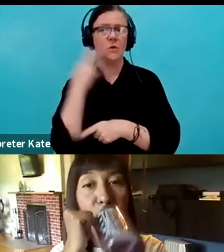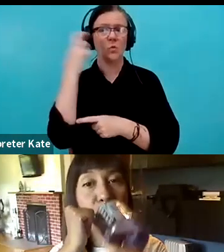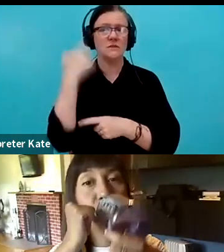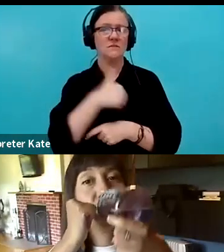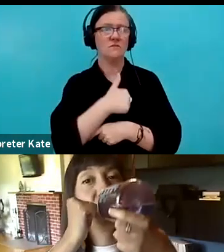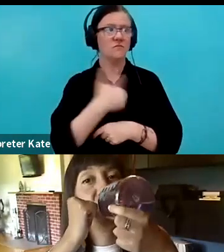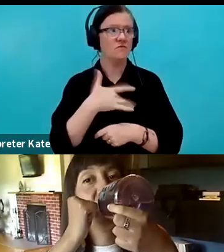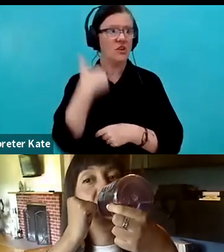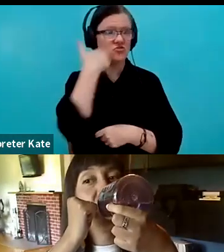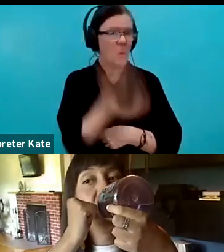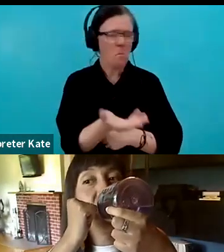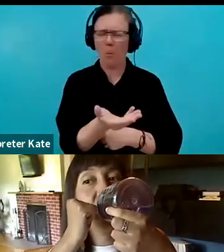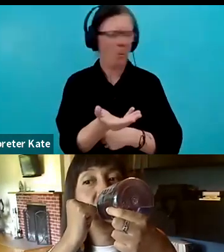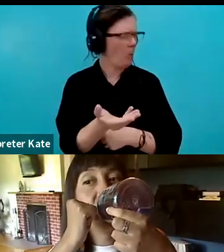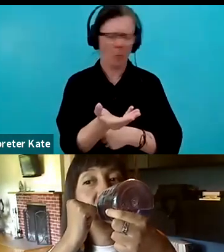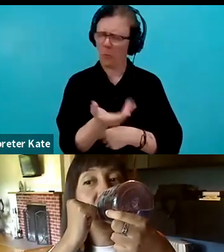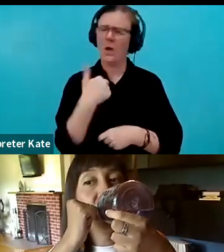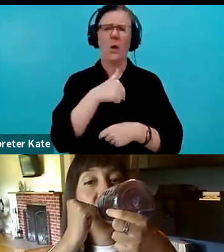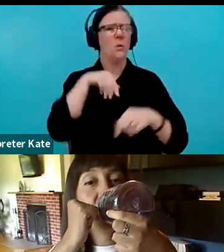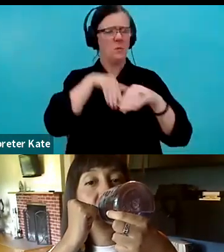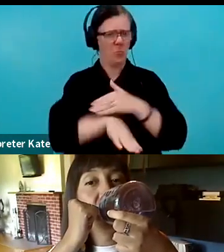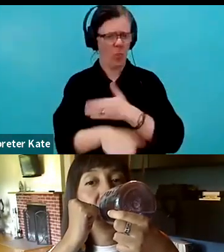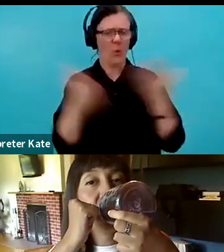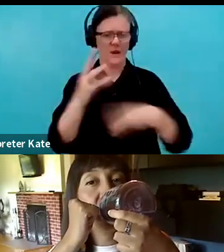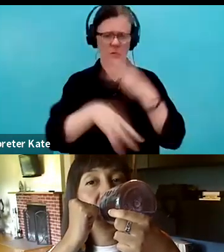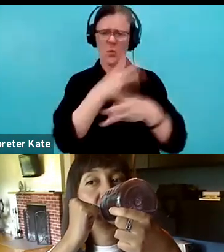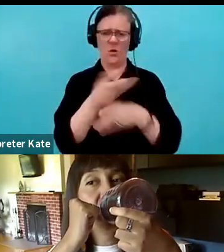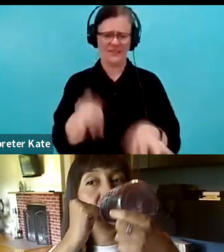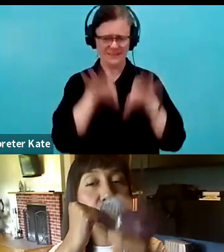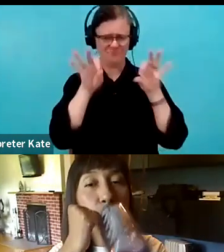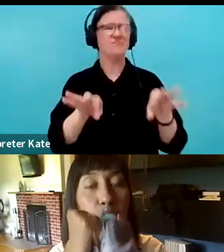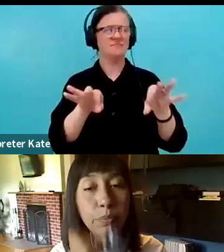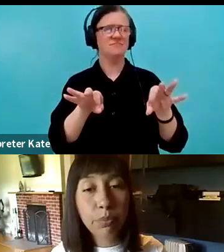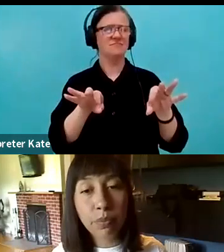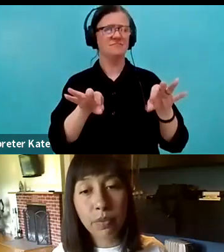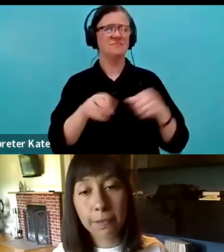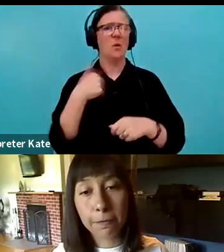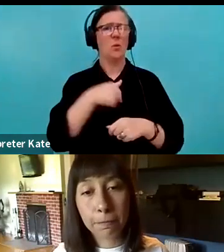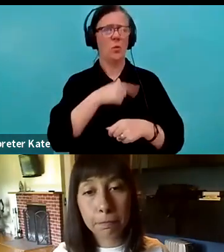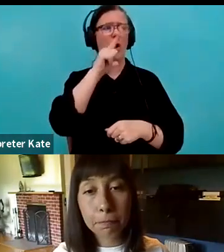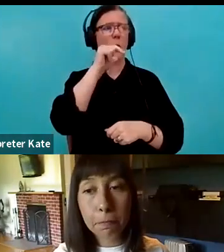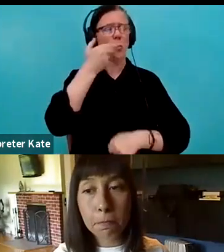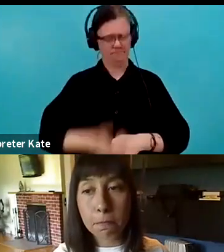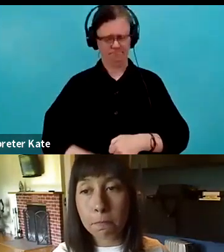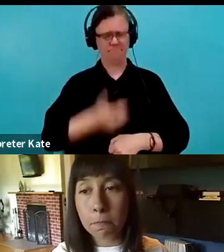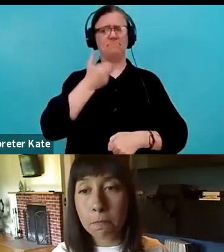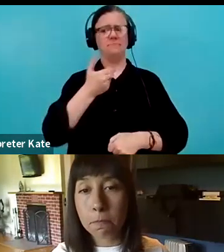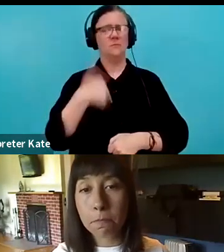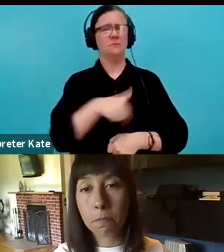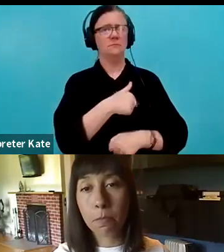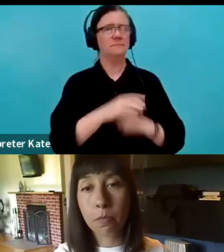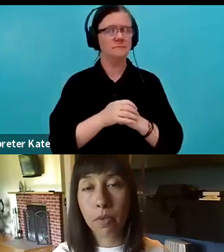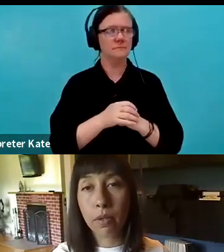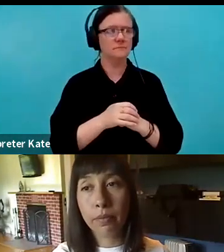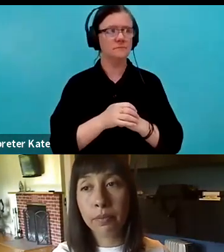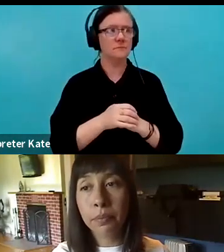shame for who we are. We are born into this world exactly as we are. We are who we were meant to be. That doesn't mean